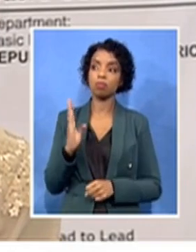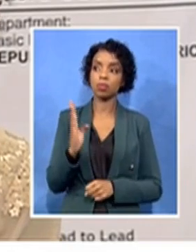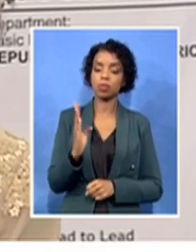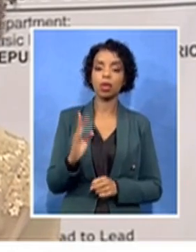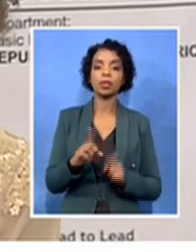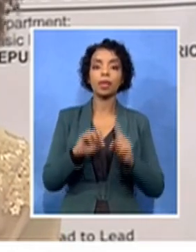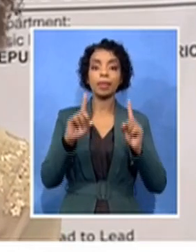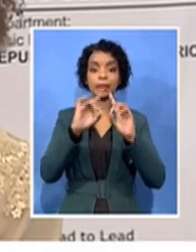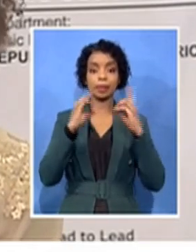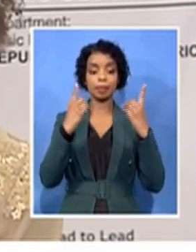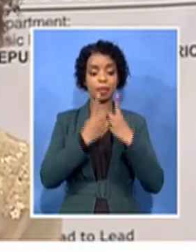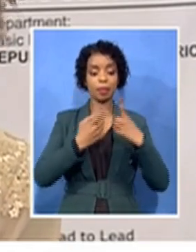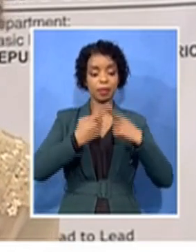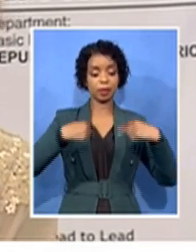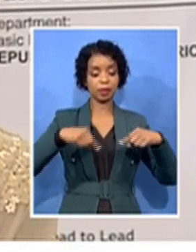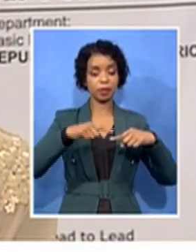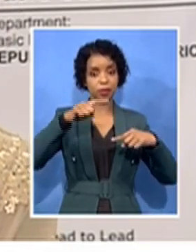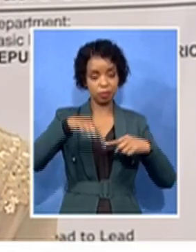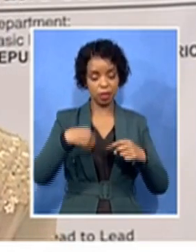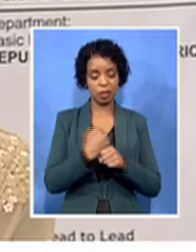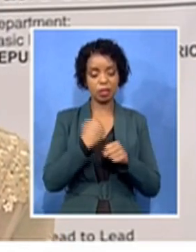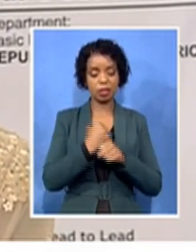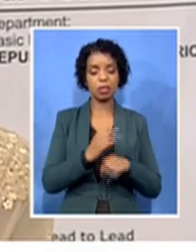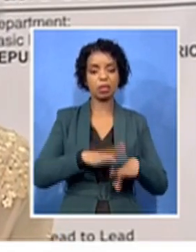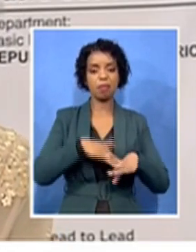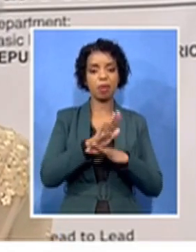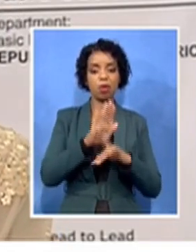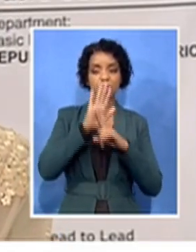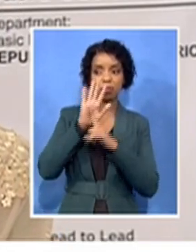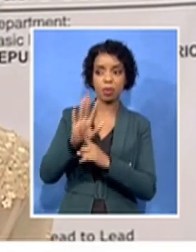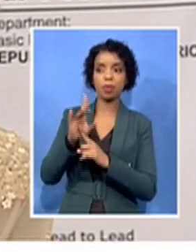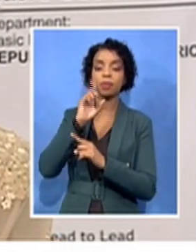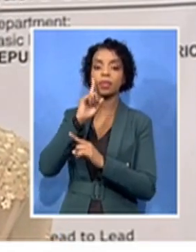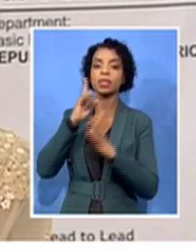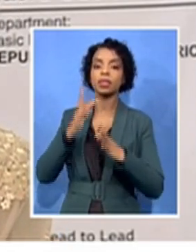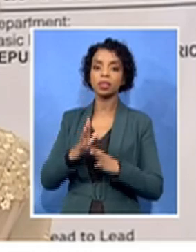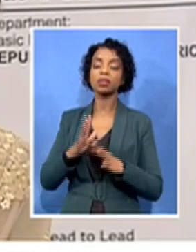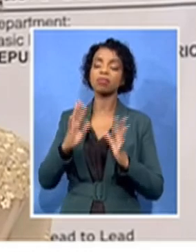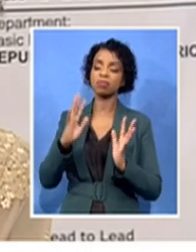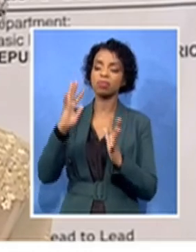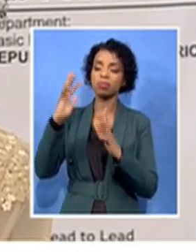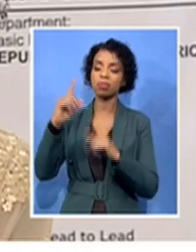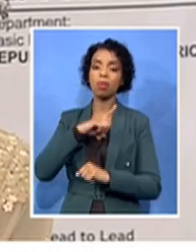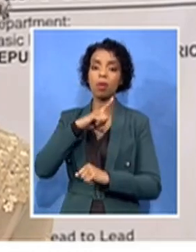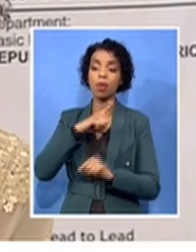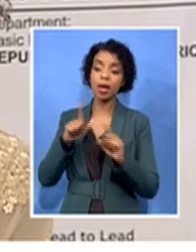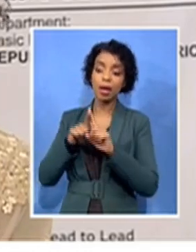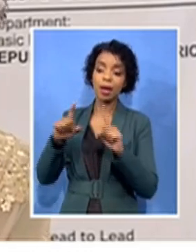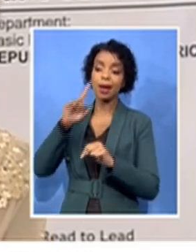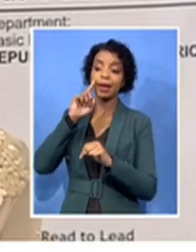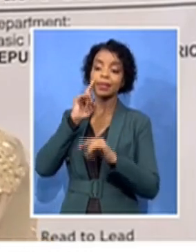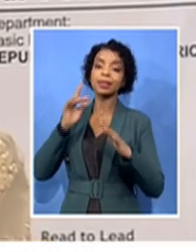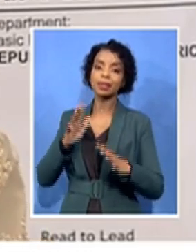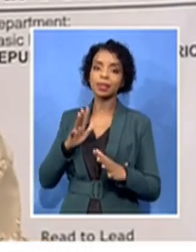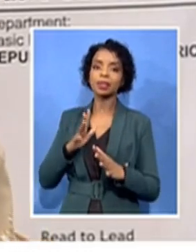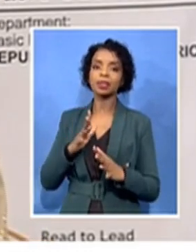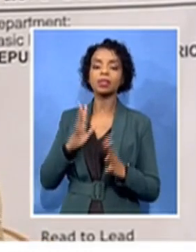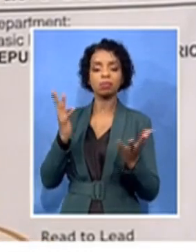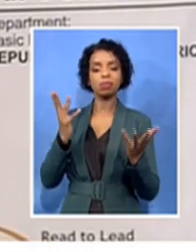teachers. Our teachers deserve extra support through both monetary and non-monetary measures